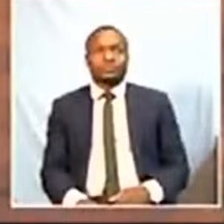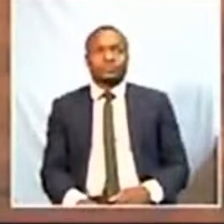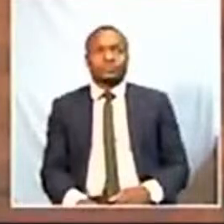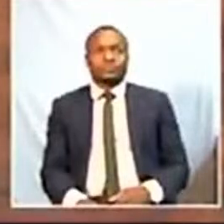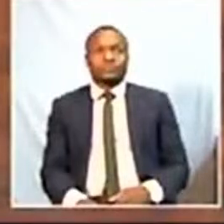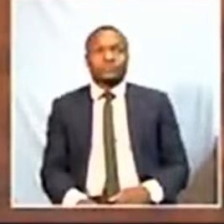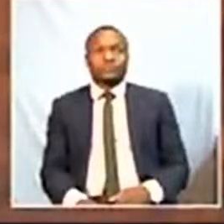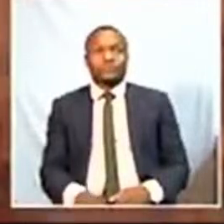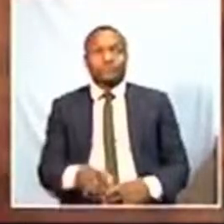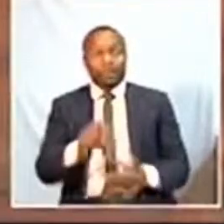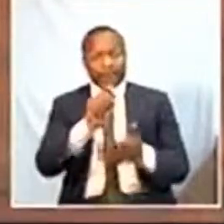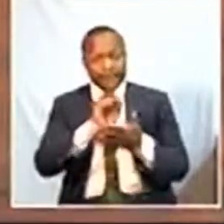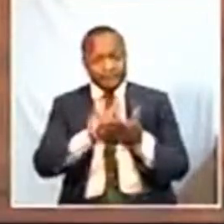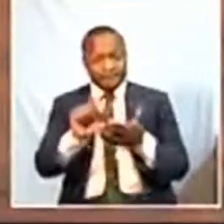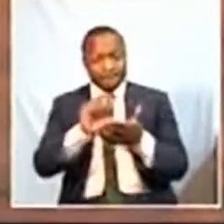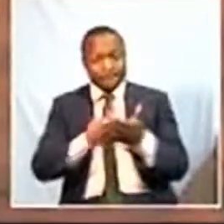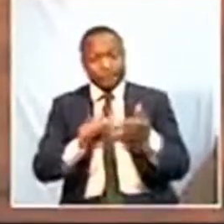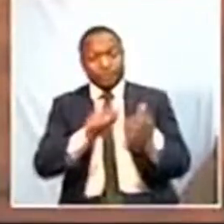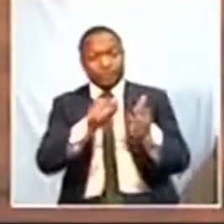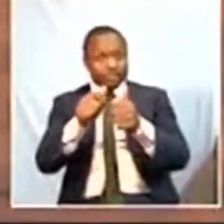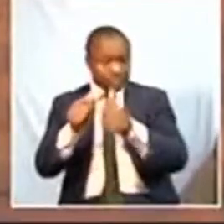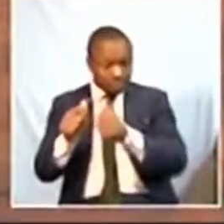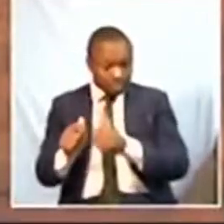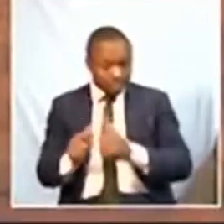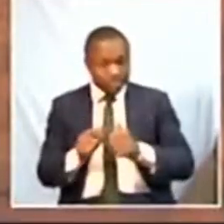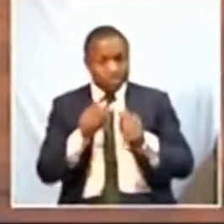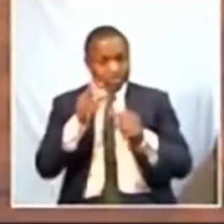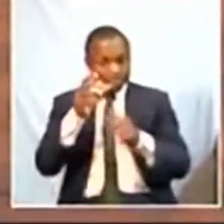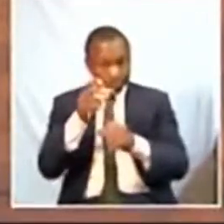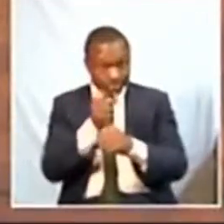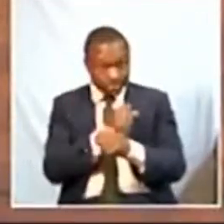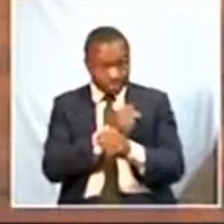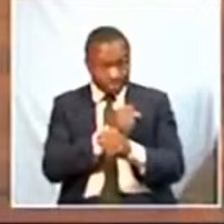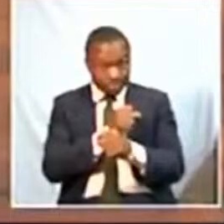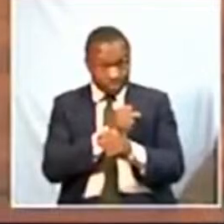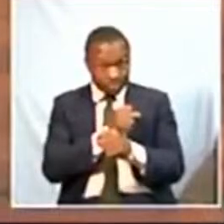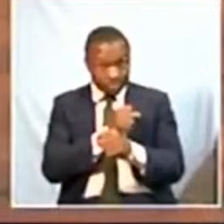they will write action taken.